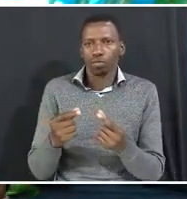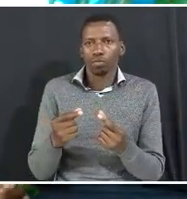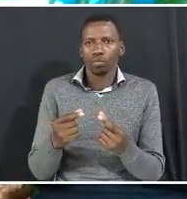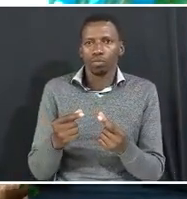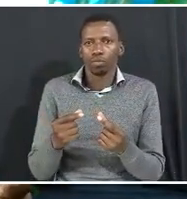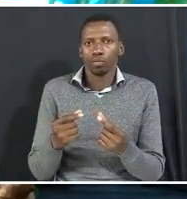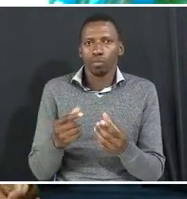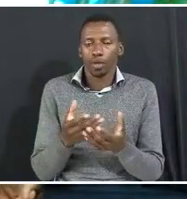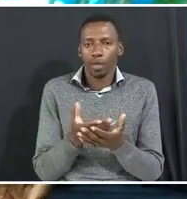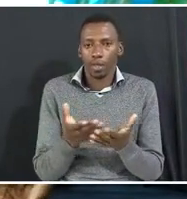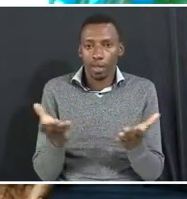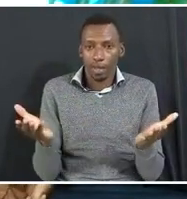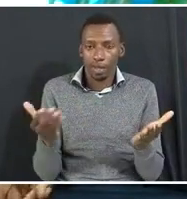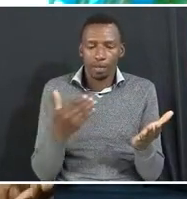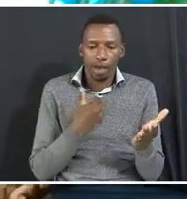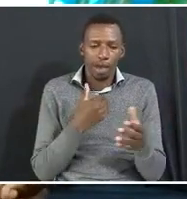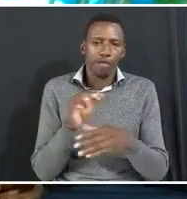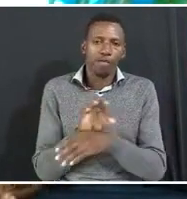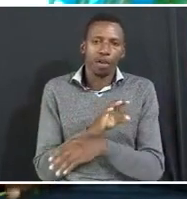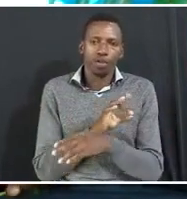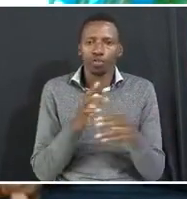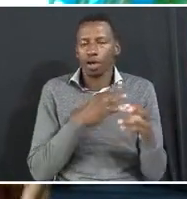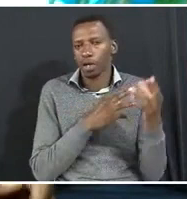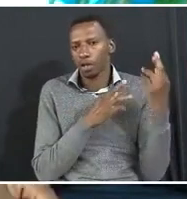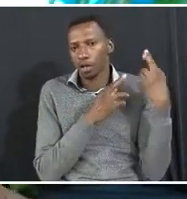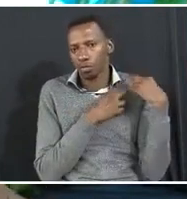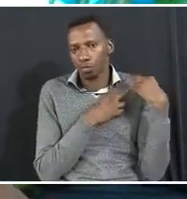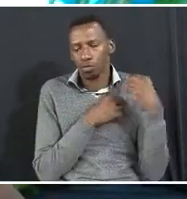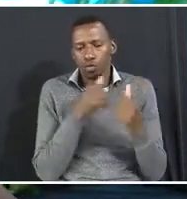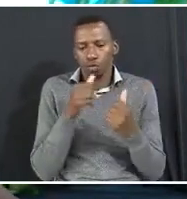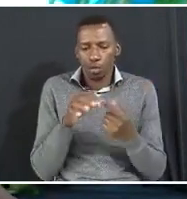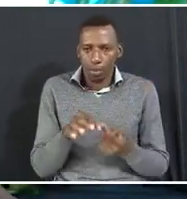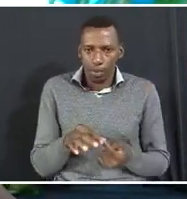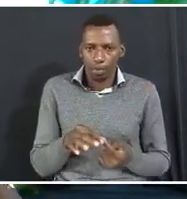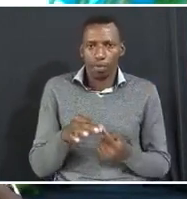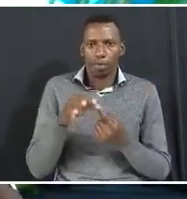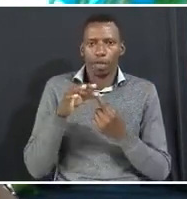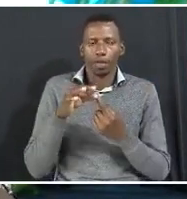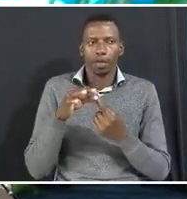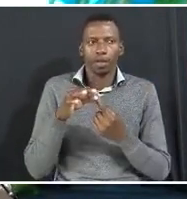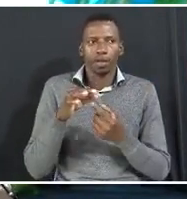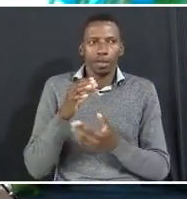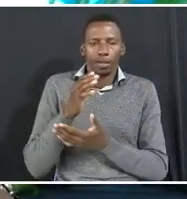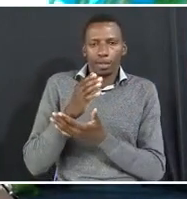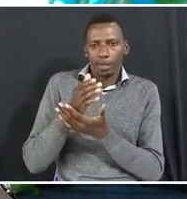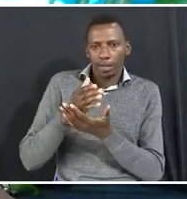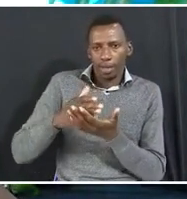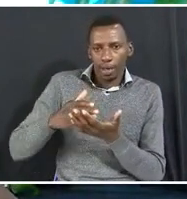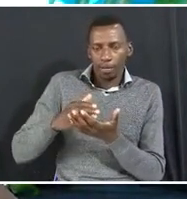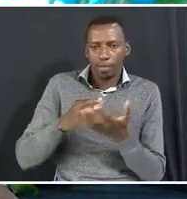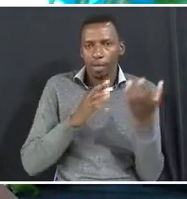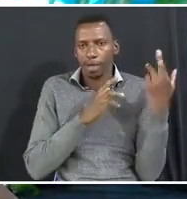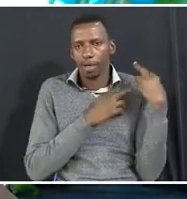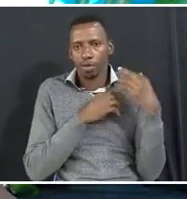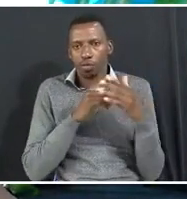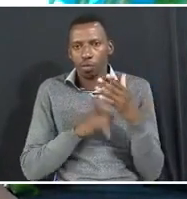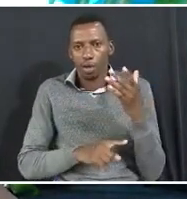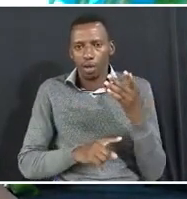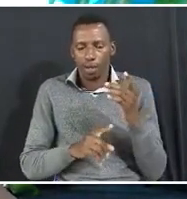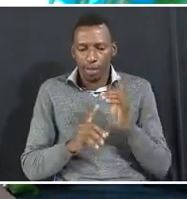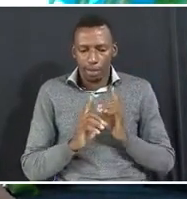functions and roles which are special in nature. And some of the roles are